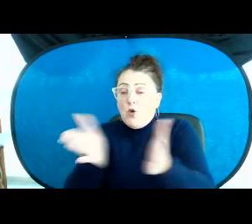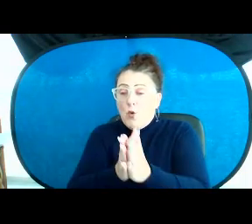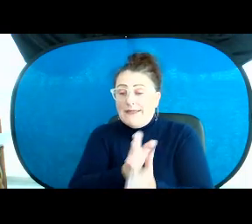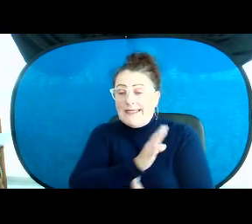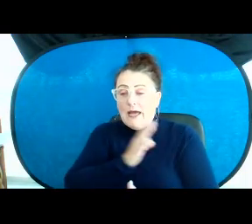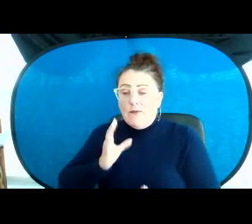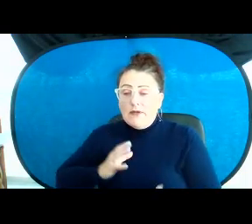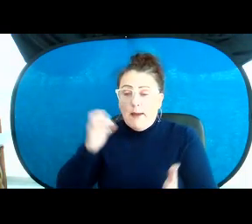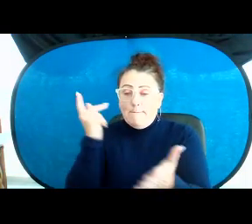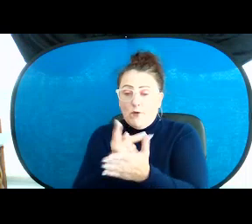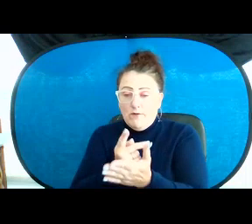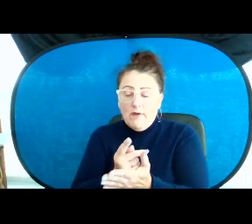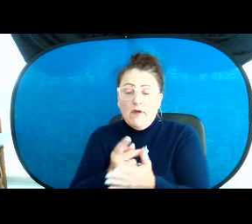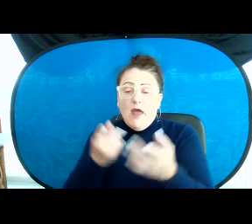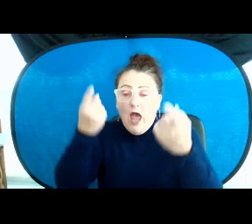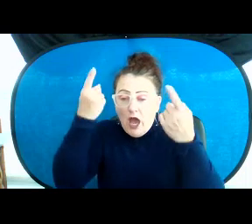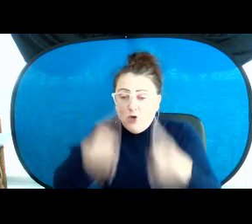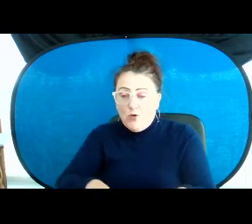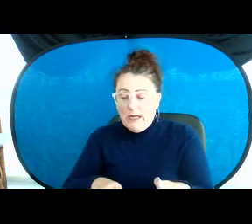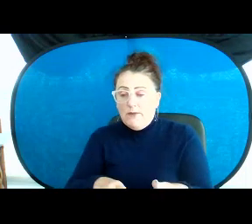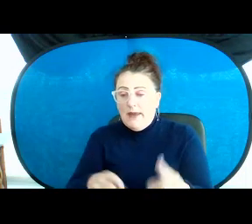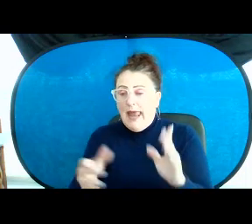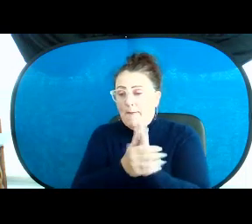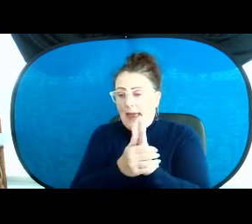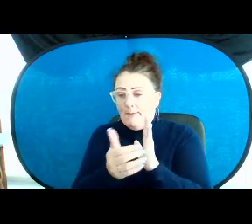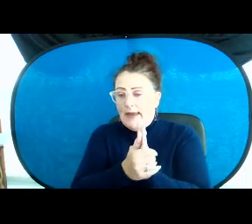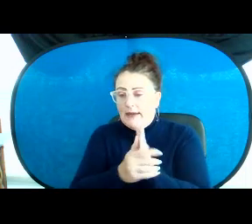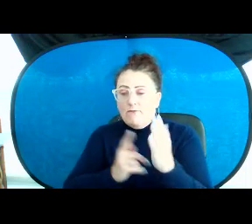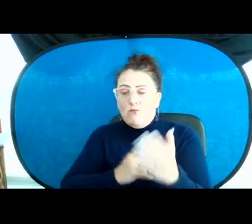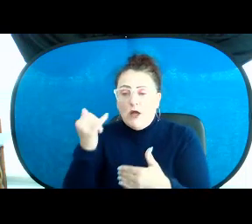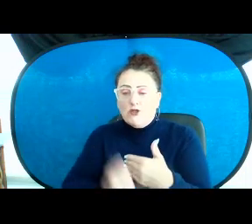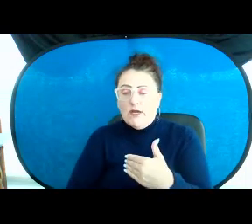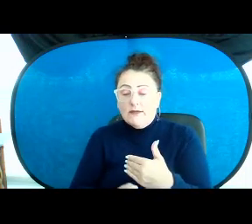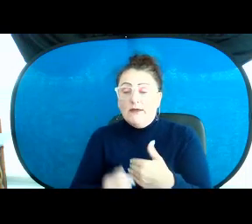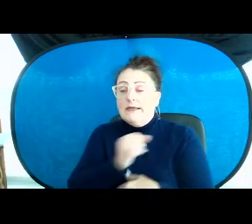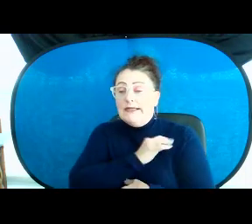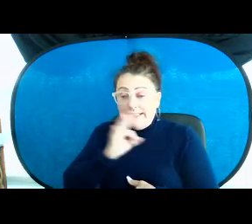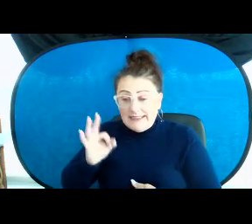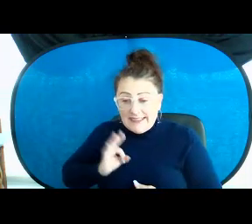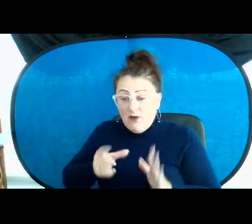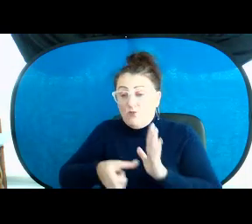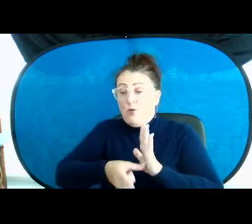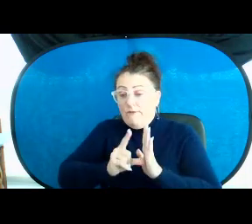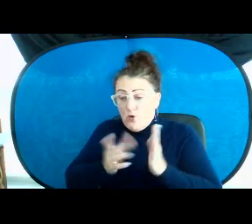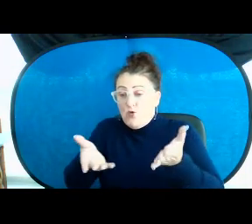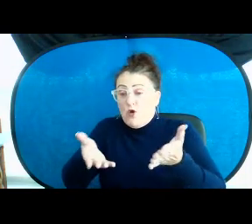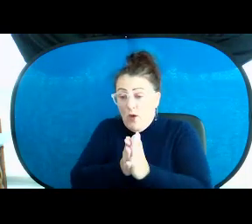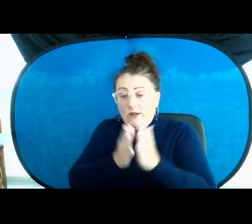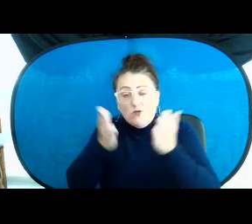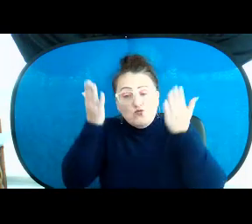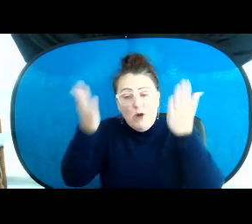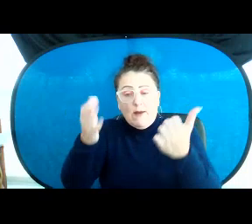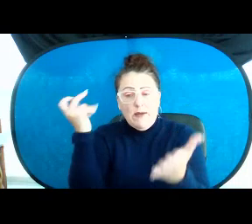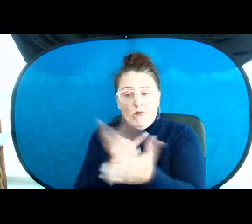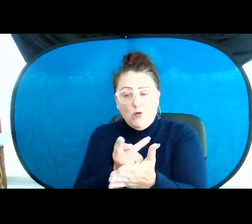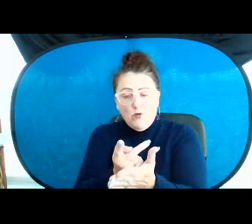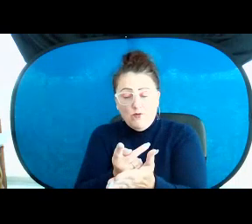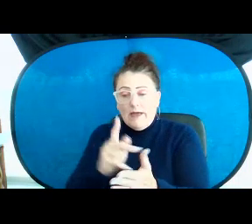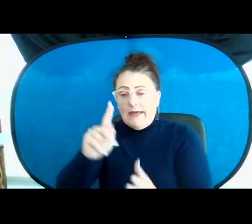of a baseline agreement amendment for this project. Staff has reviewed the request and recommends your approval of